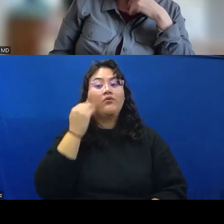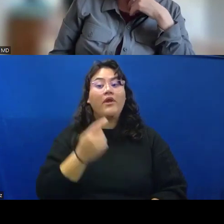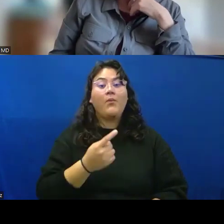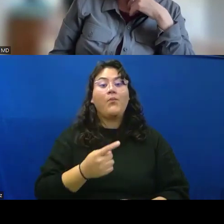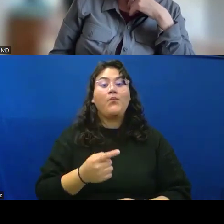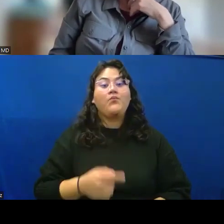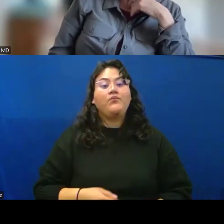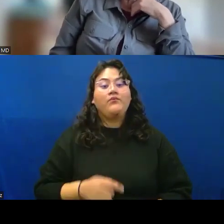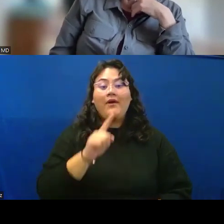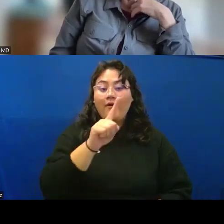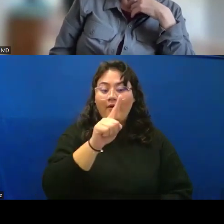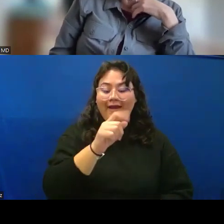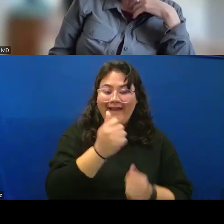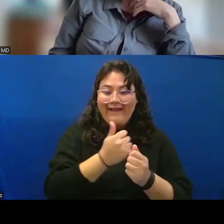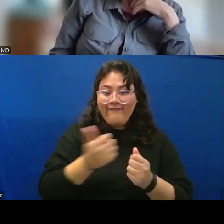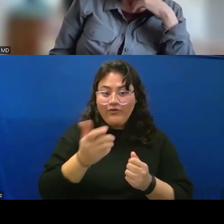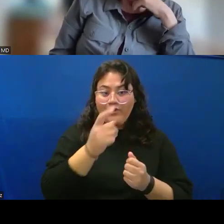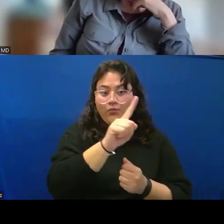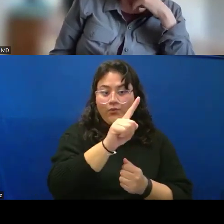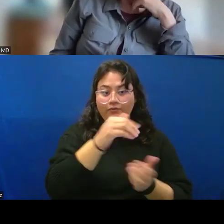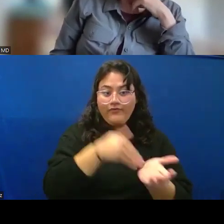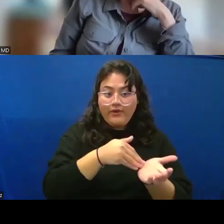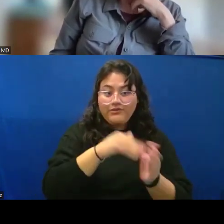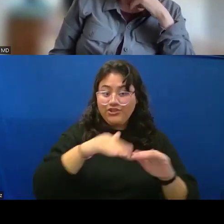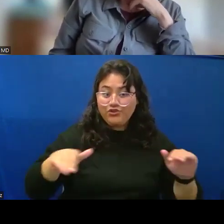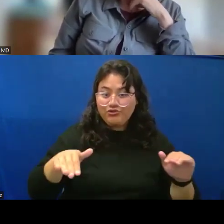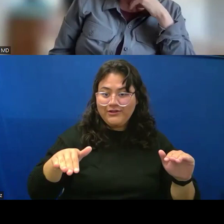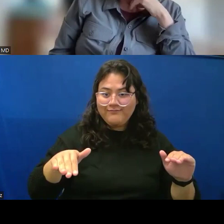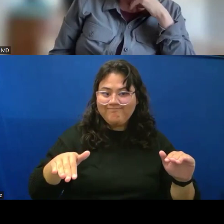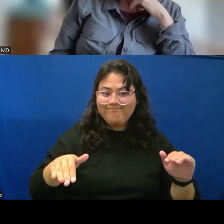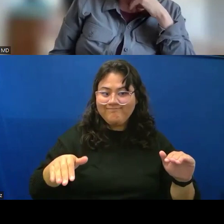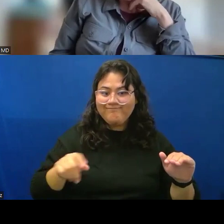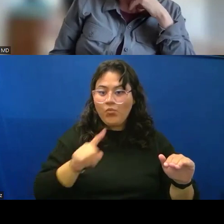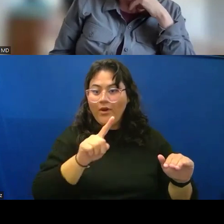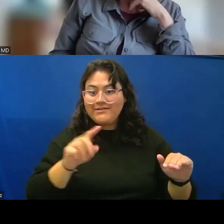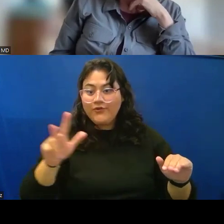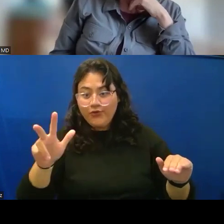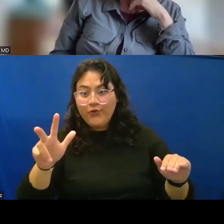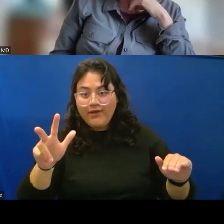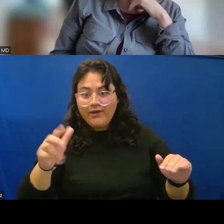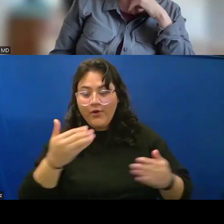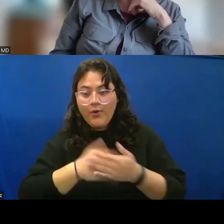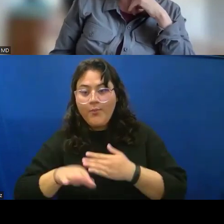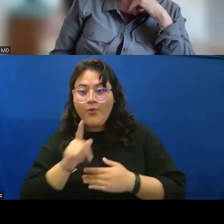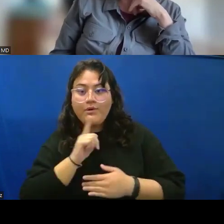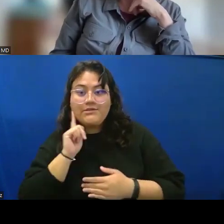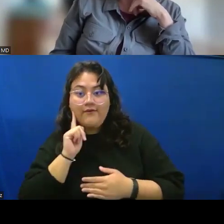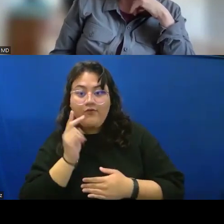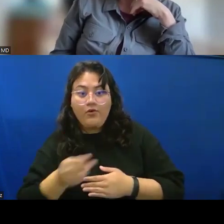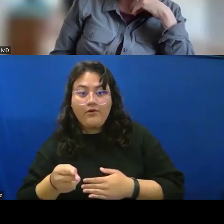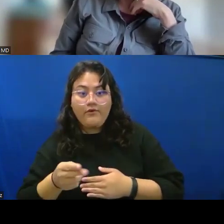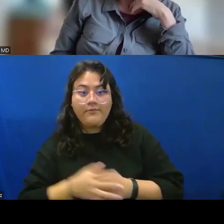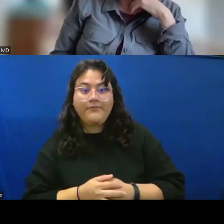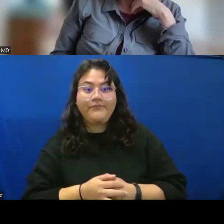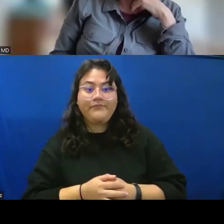hard of hearing. Half are born deaf or hard of hearing, and the other half become deaf or hard of hearing sometime in